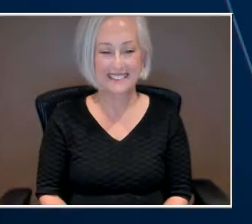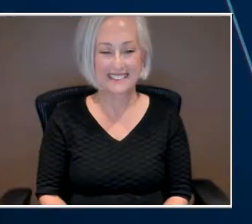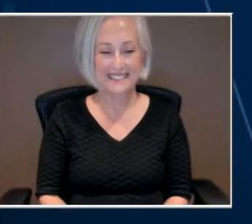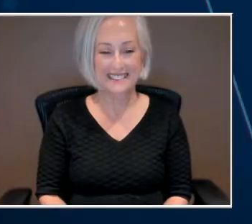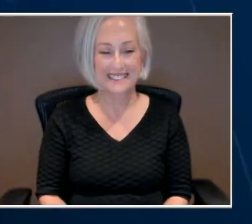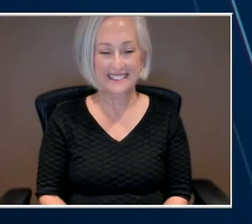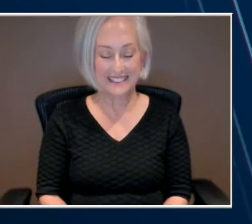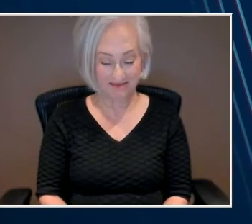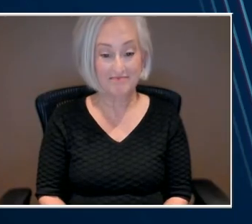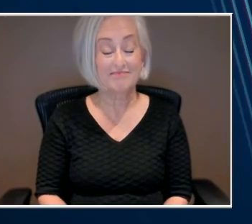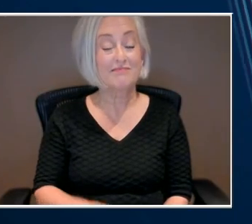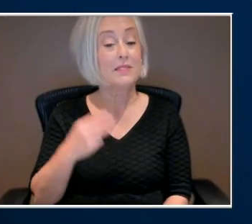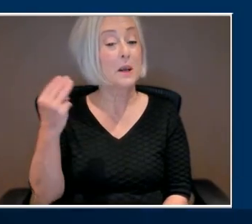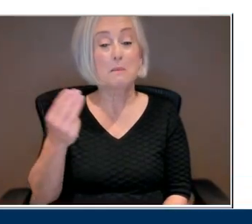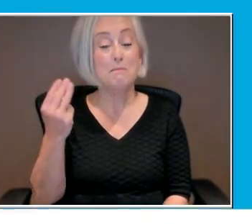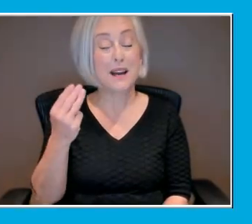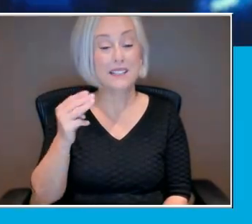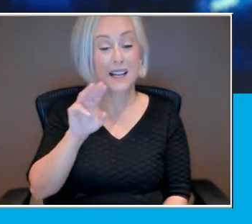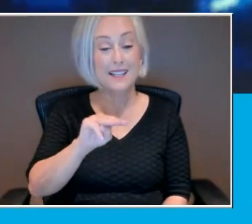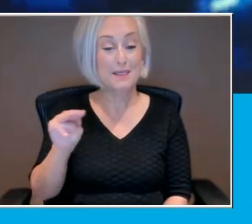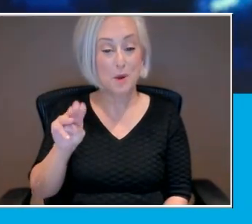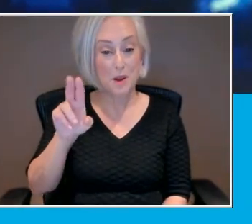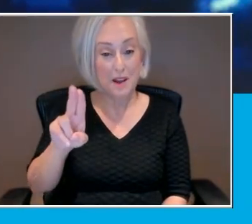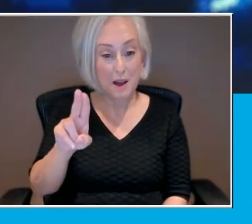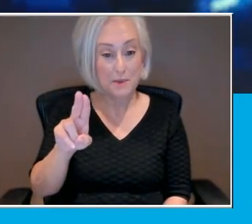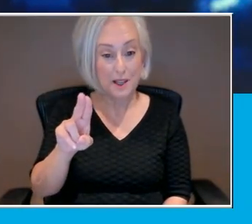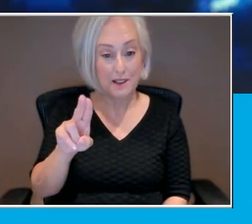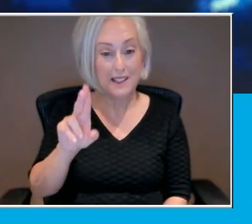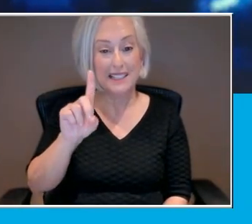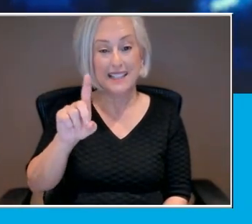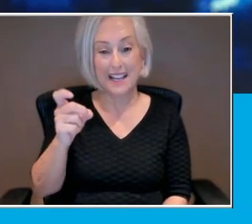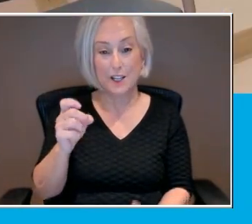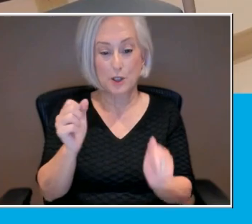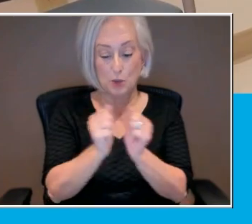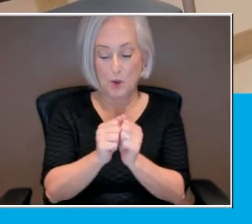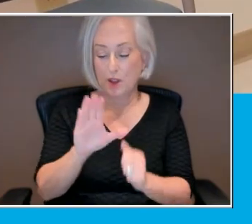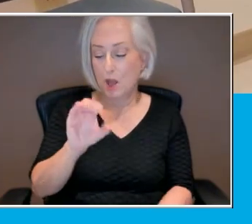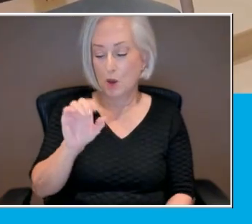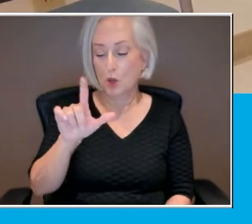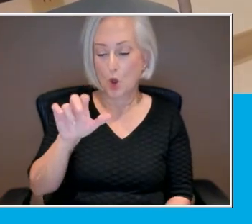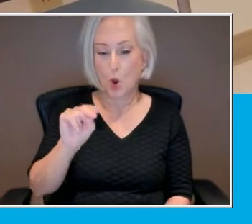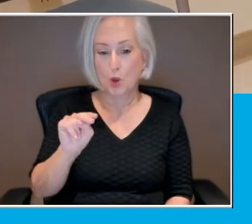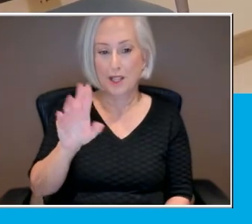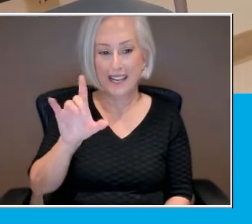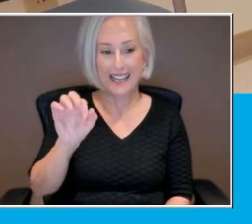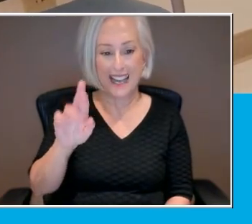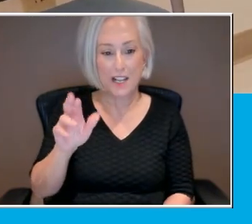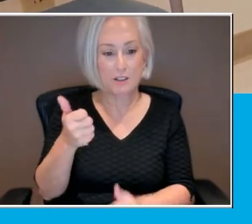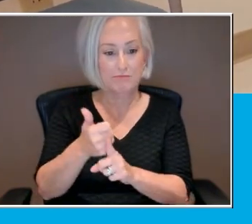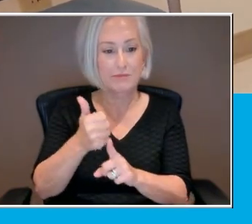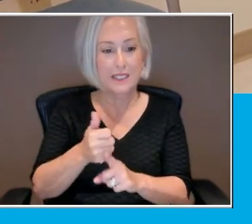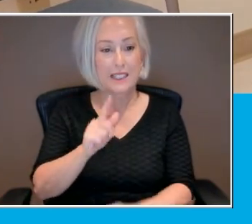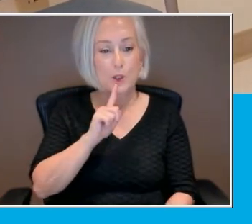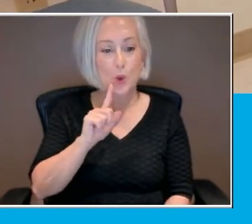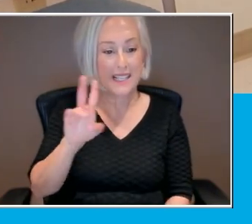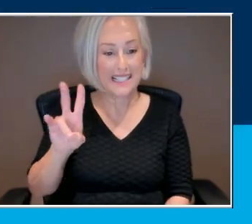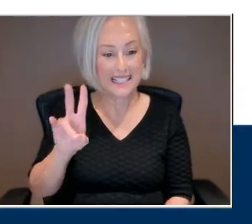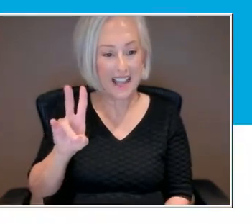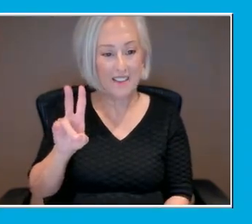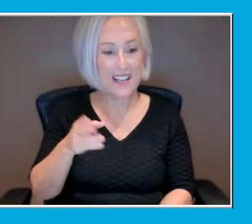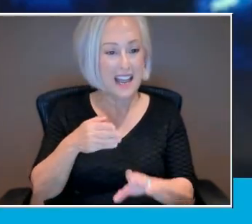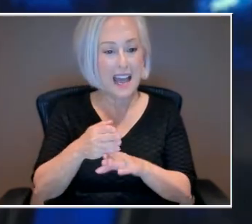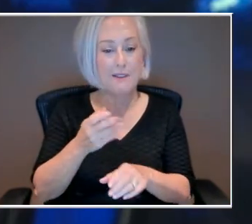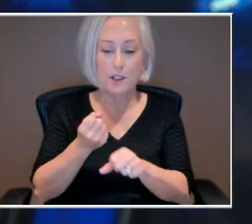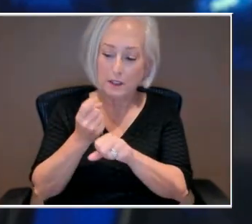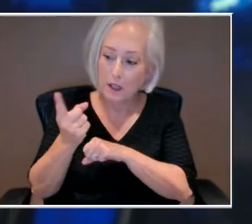Coming up Monday on the Morning Medical Update, diagnosed with colon cancer at just 27 years old after years of misdiagnosis.